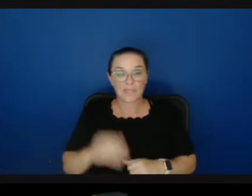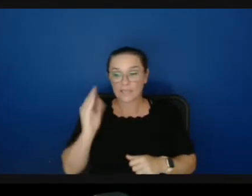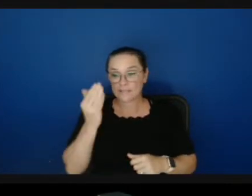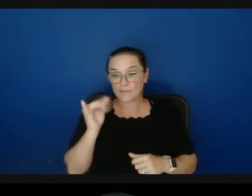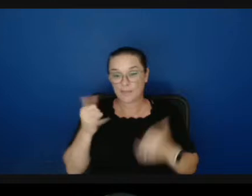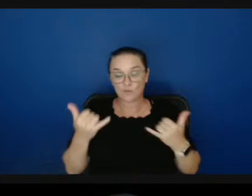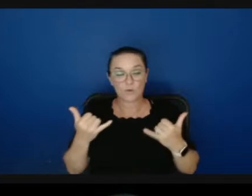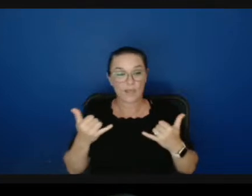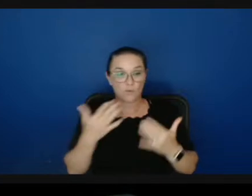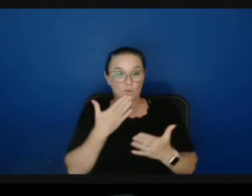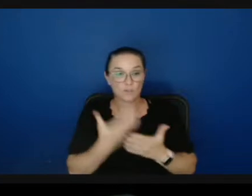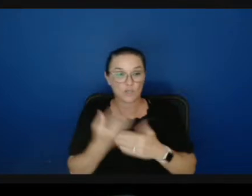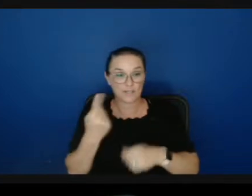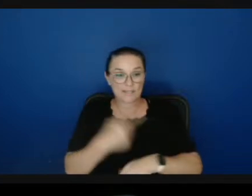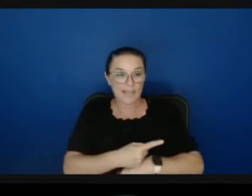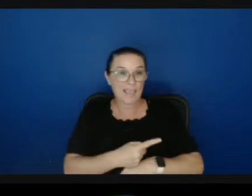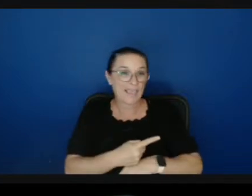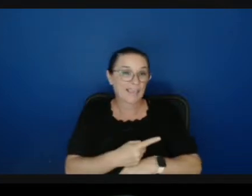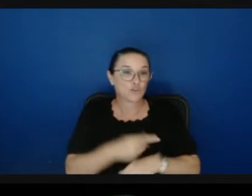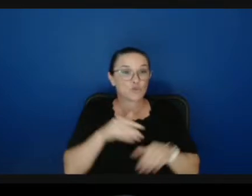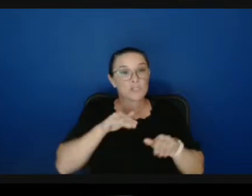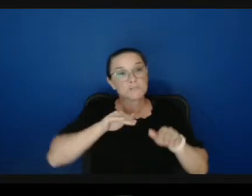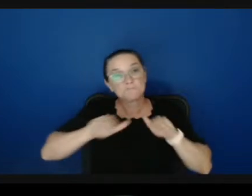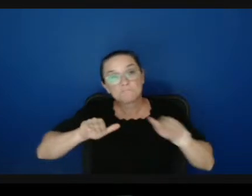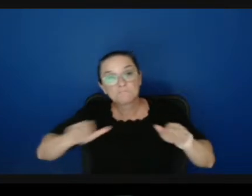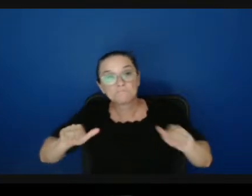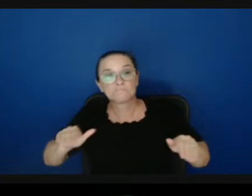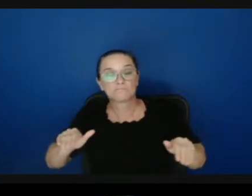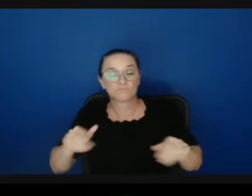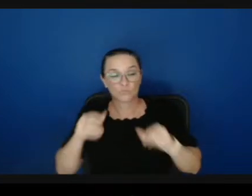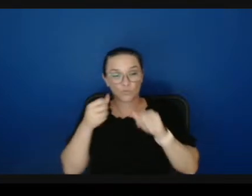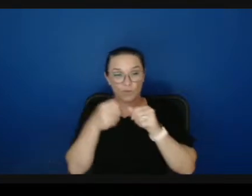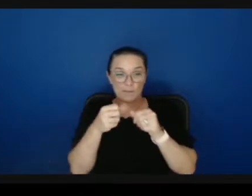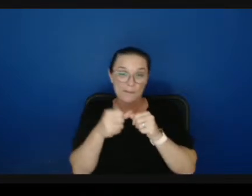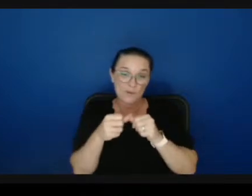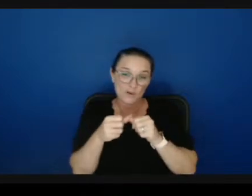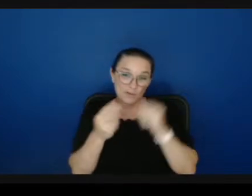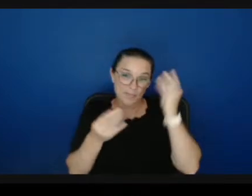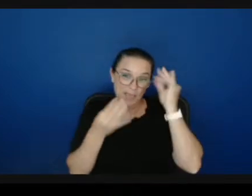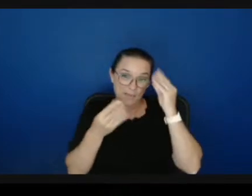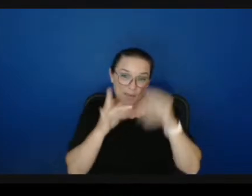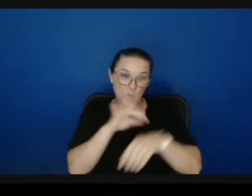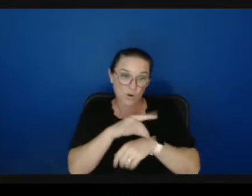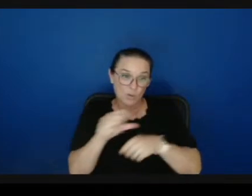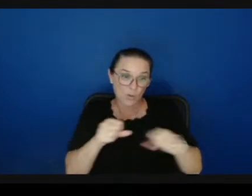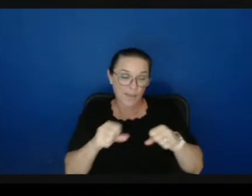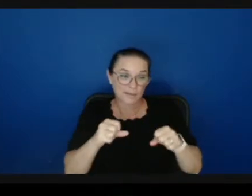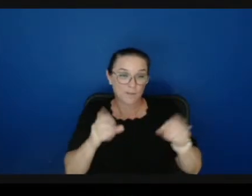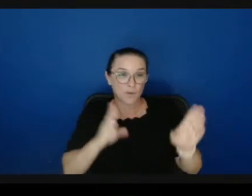day to put an extra reminder for everyone to think about earthquakes, preparing yourself now.